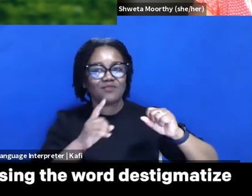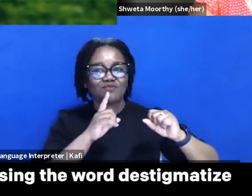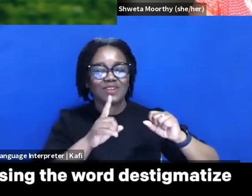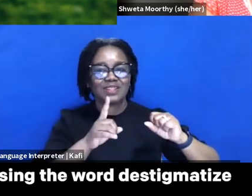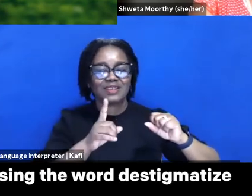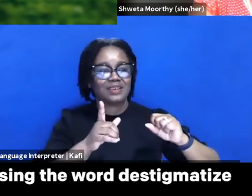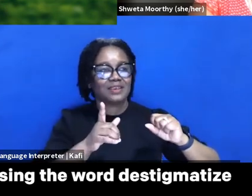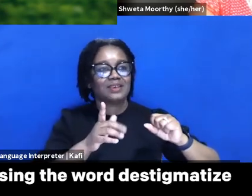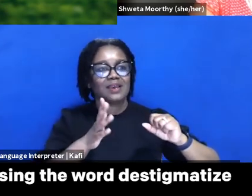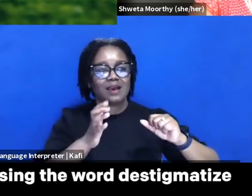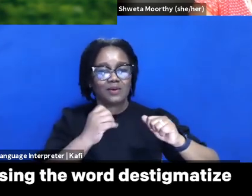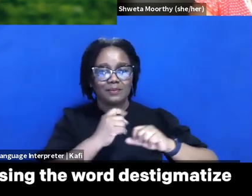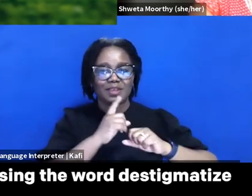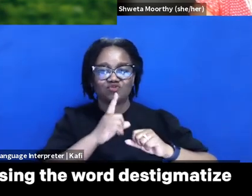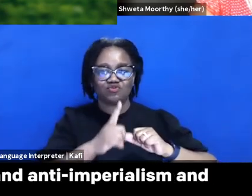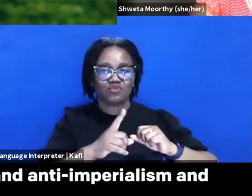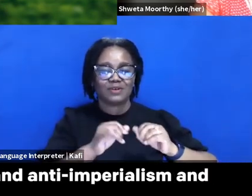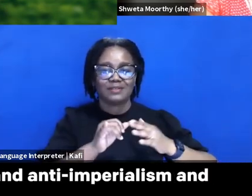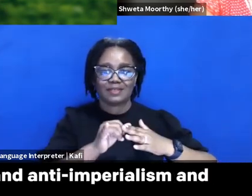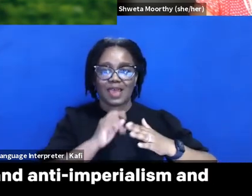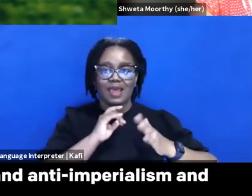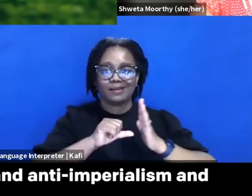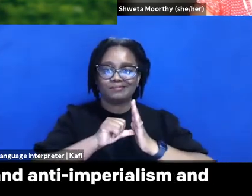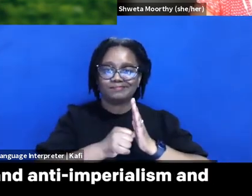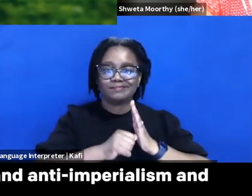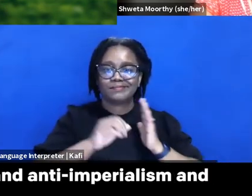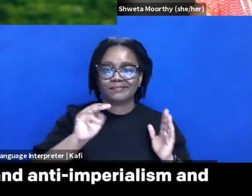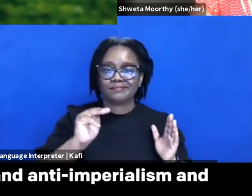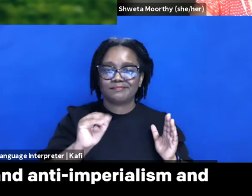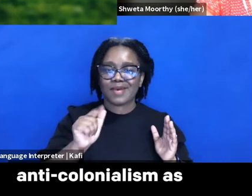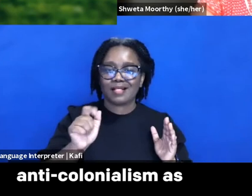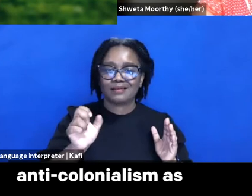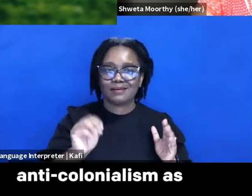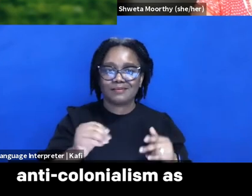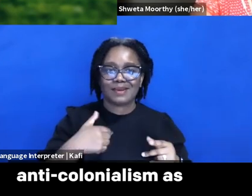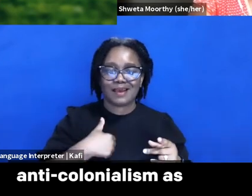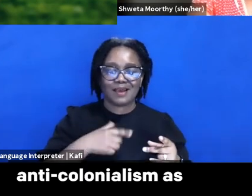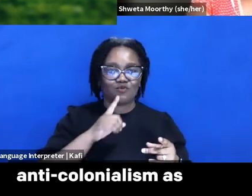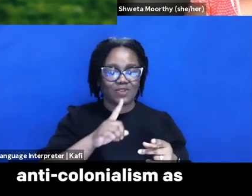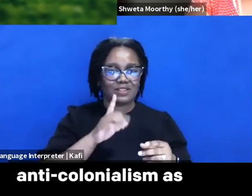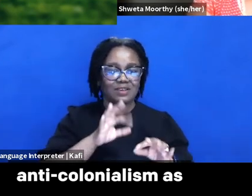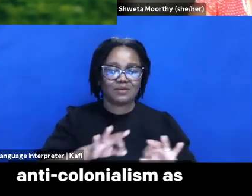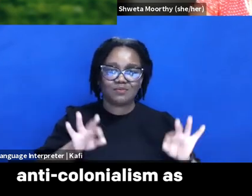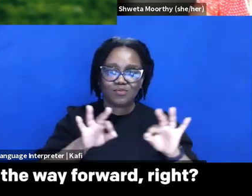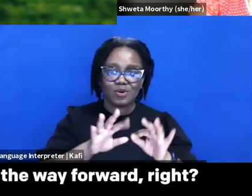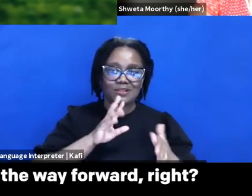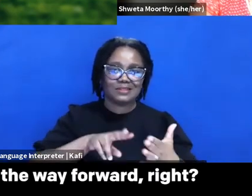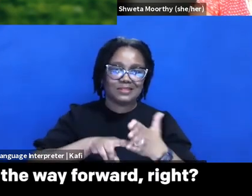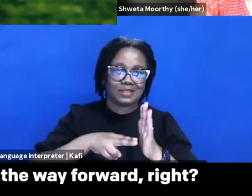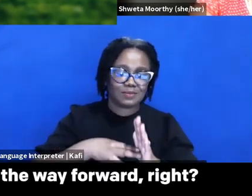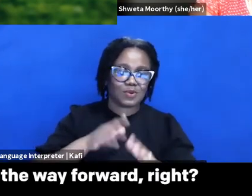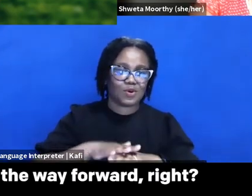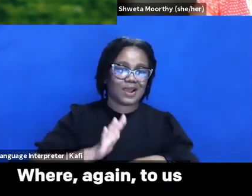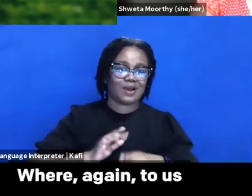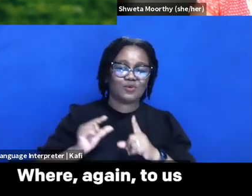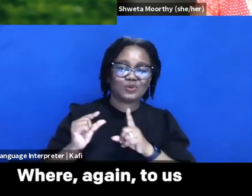in using the word destigmatize anti-imperialism and anti-colonialism as the way